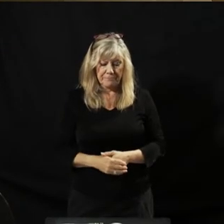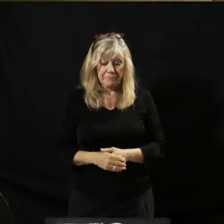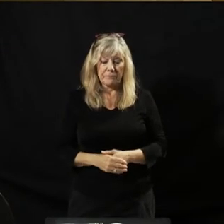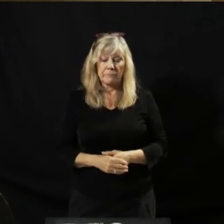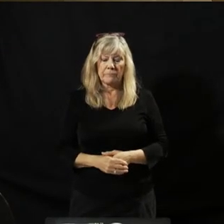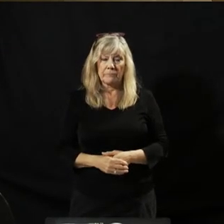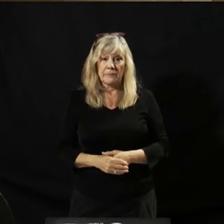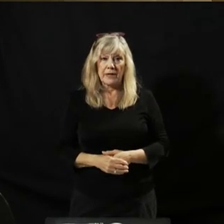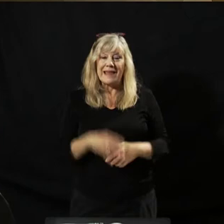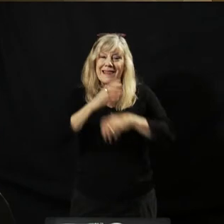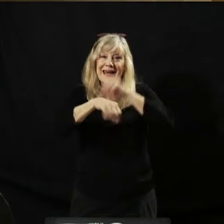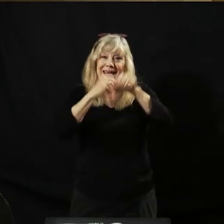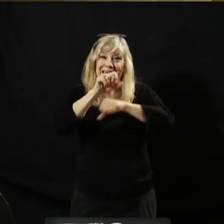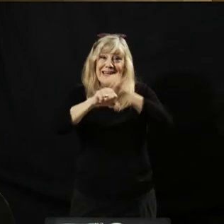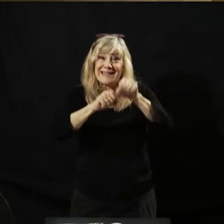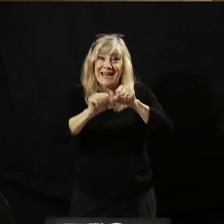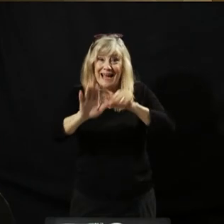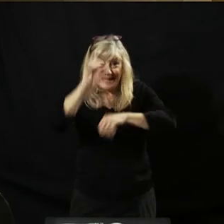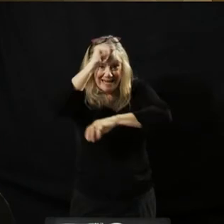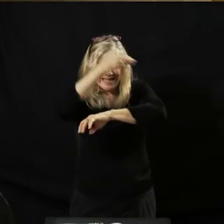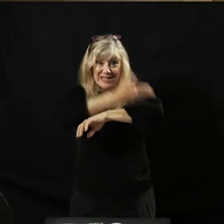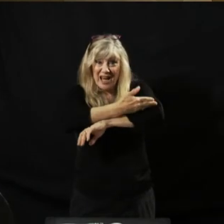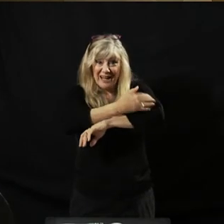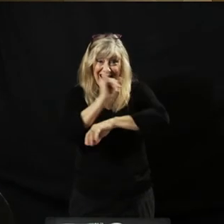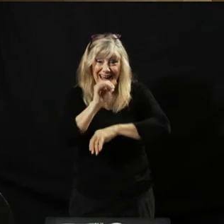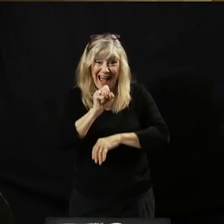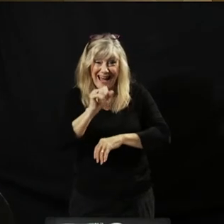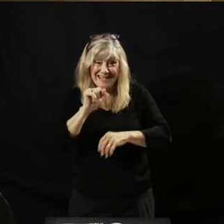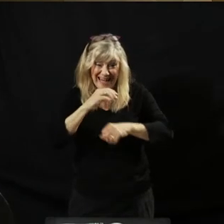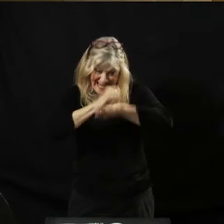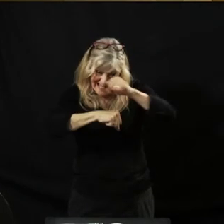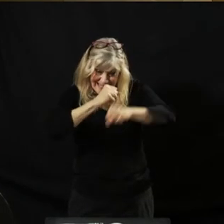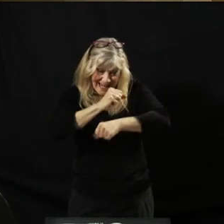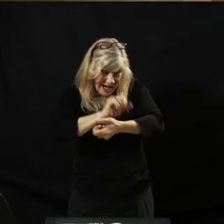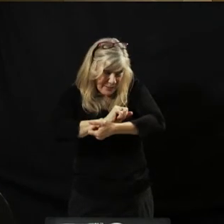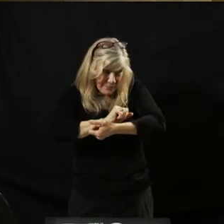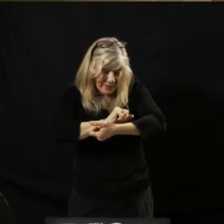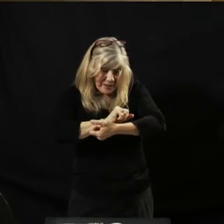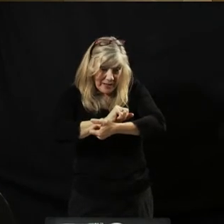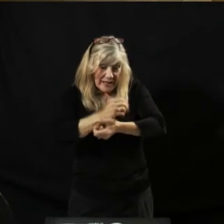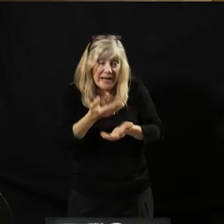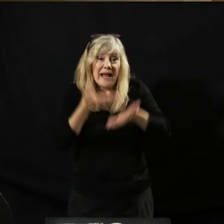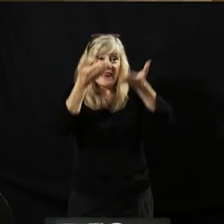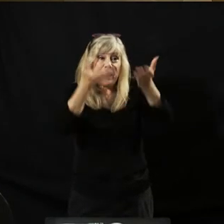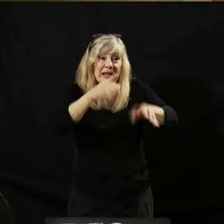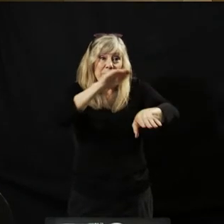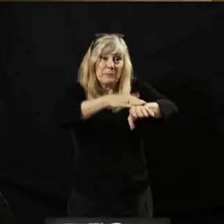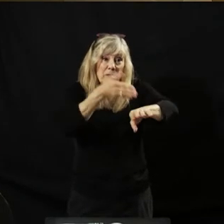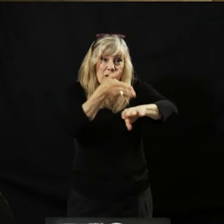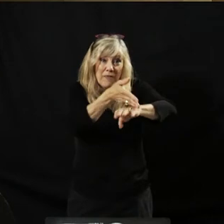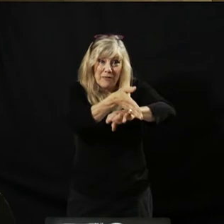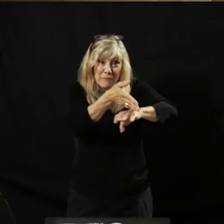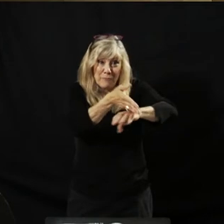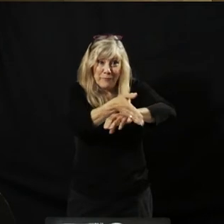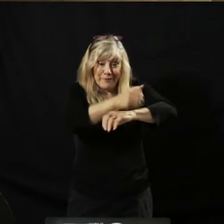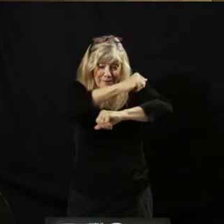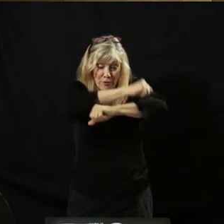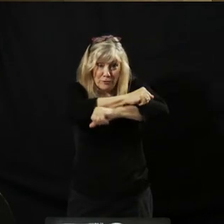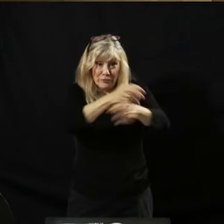Next, he tied up his son Isaac and put him on top of the wood on the